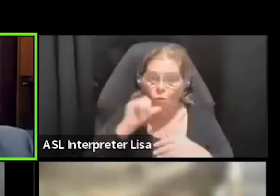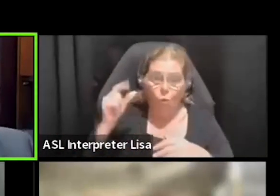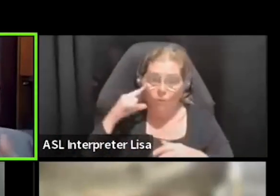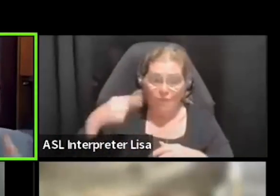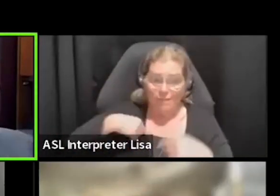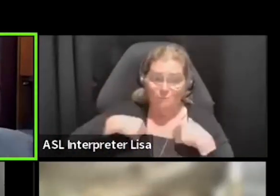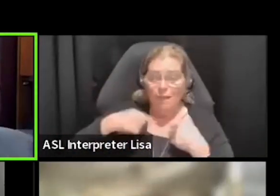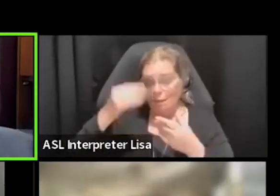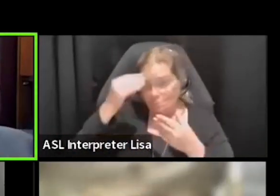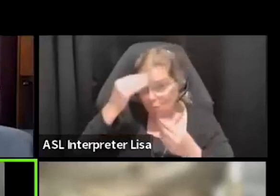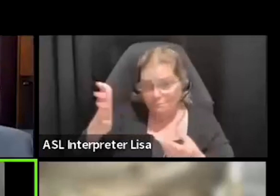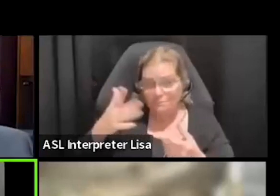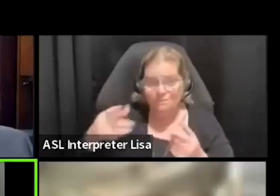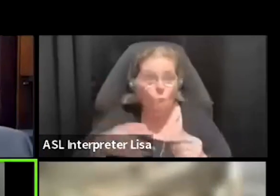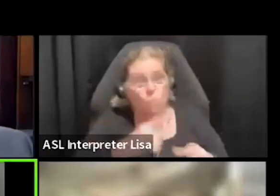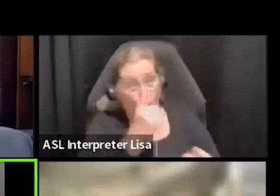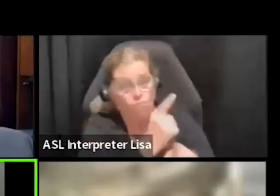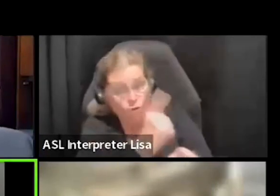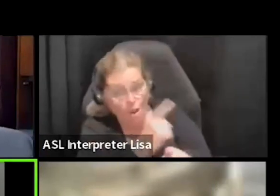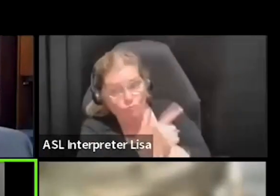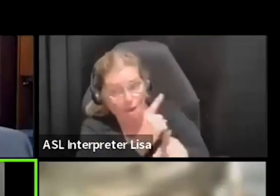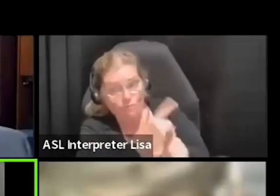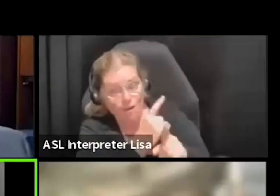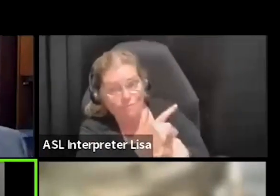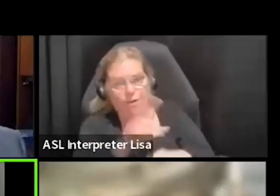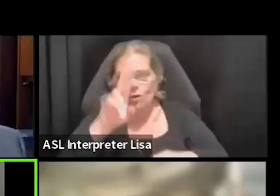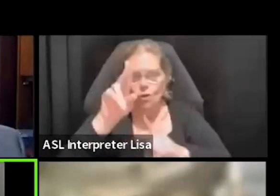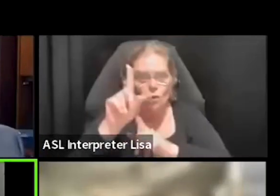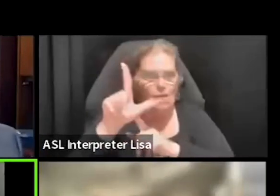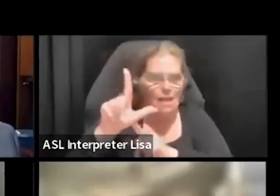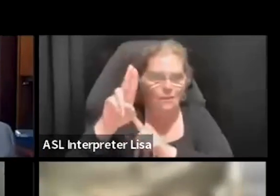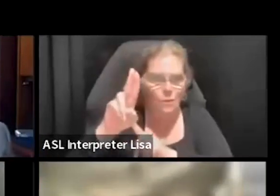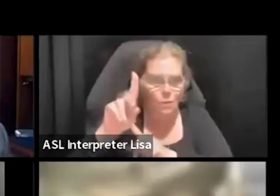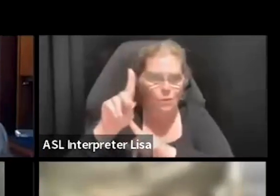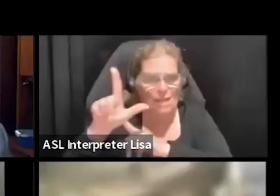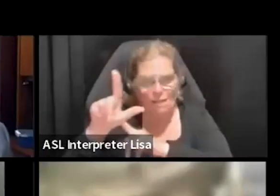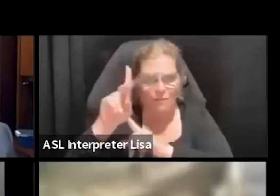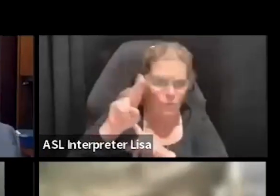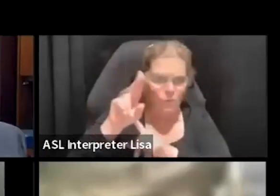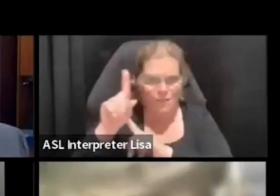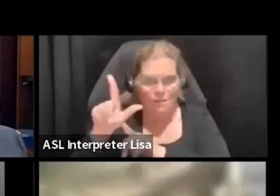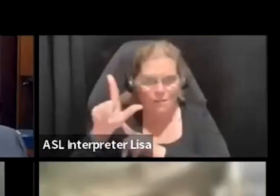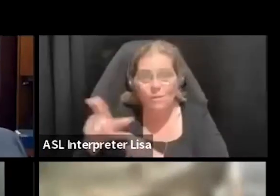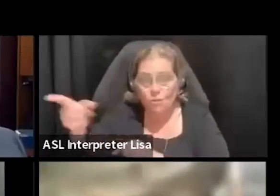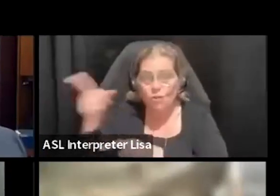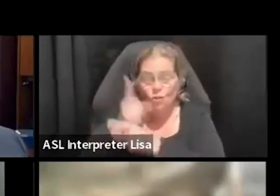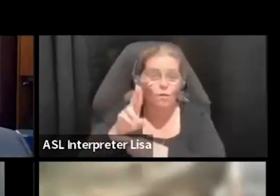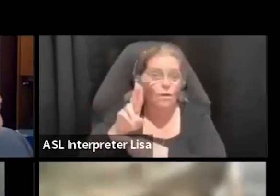No, she's right. I'm done. UDL. Yeah. No, she's right.